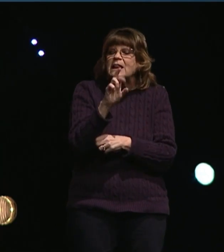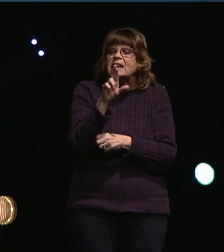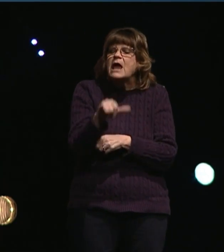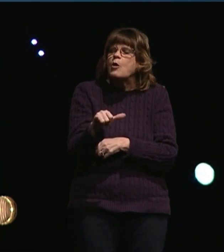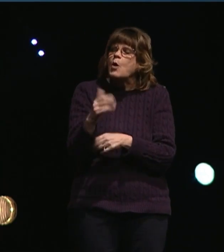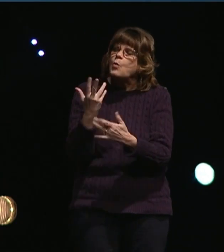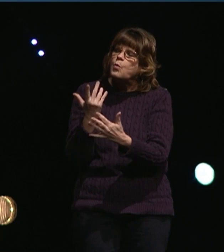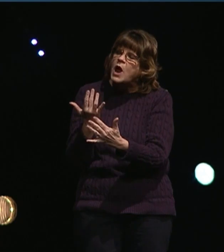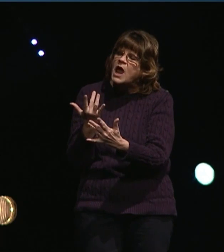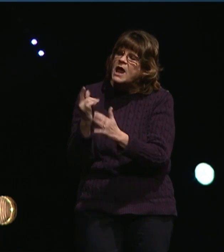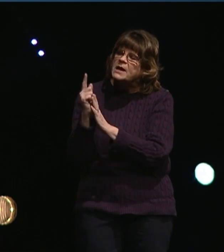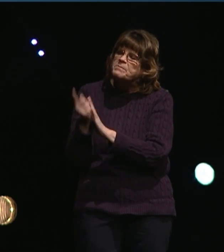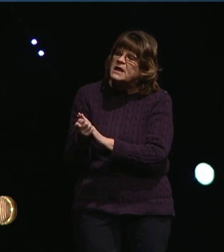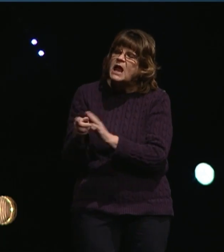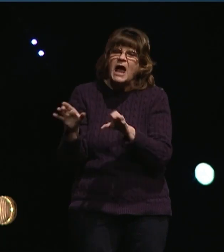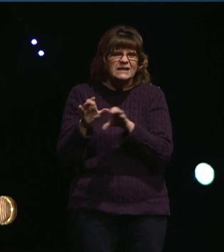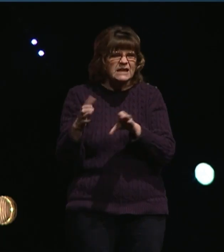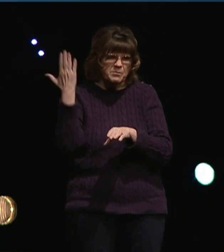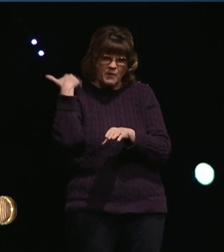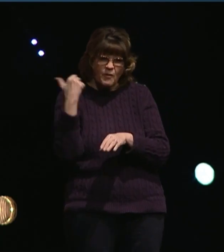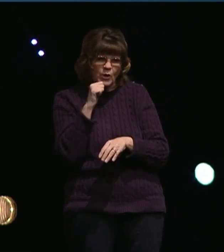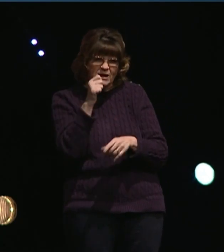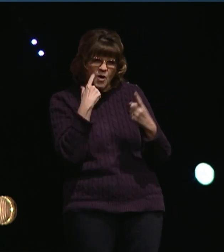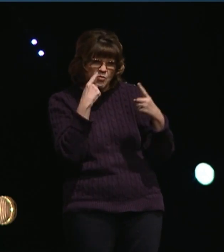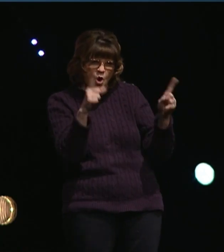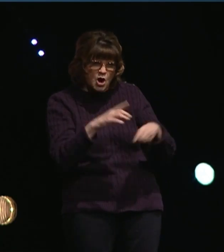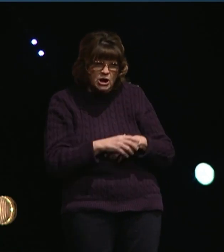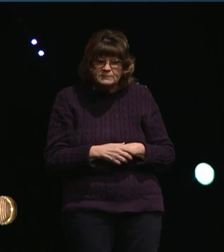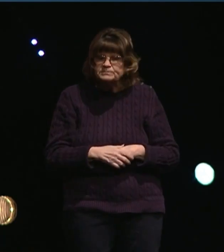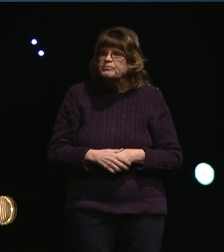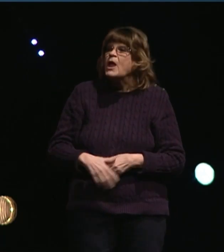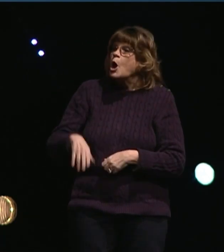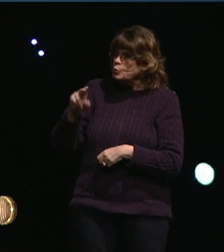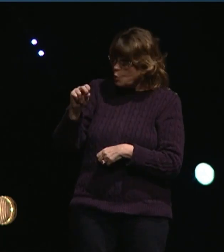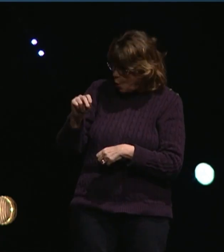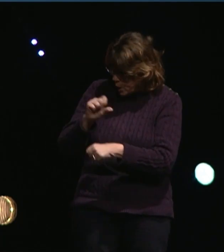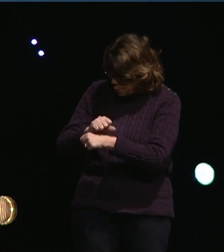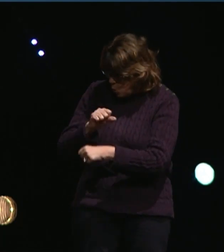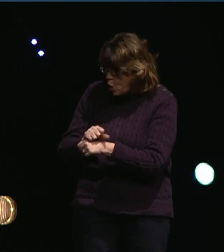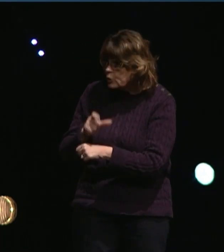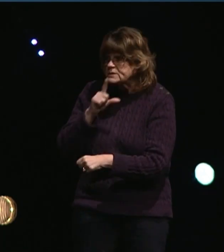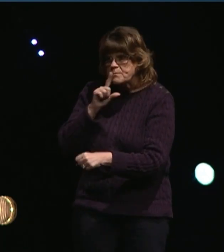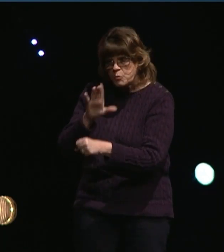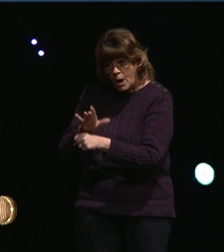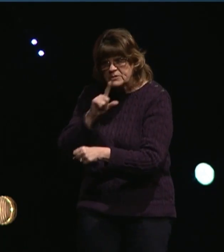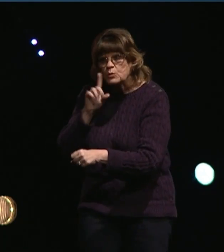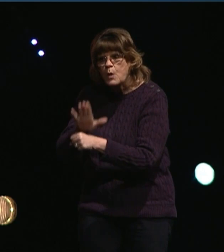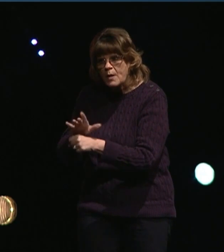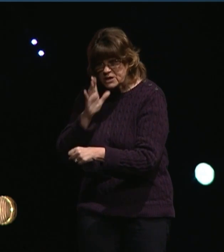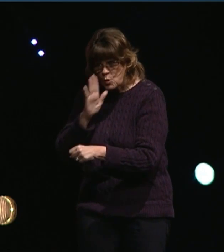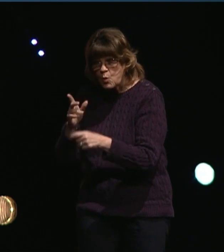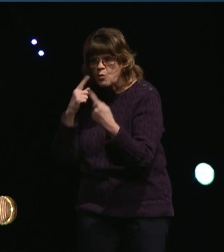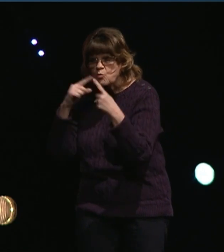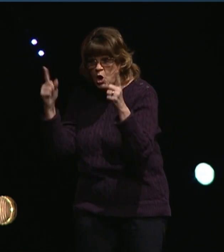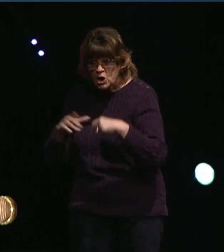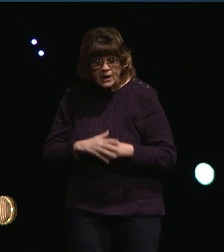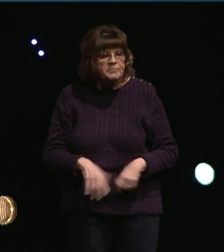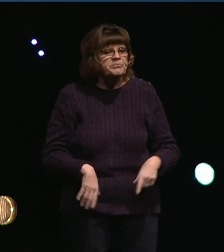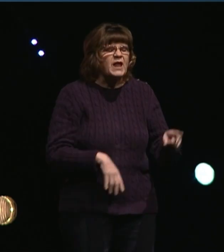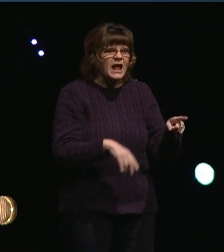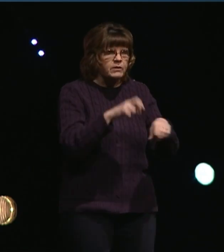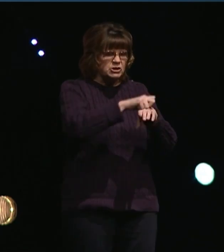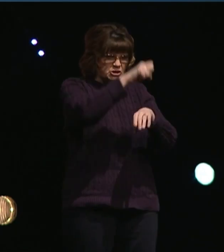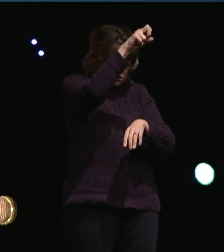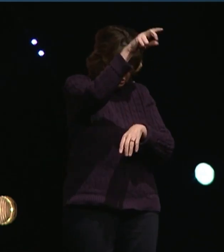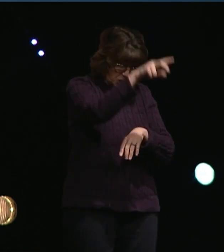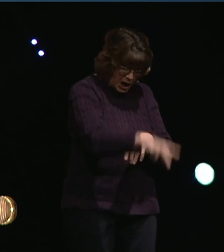wait a minute. I did this before, it didn't work. No, it works good. I tried it. It really, really works good. I'd jump off, and after I'd hit the